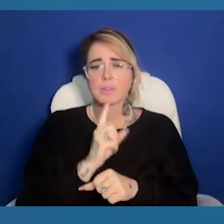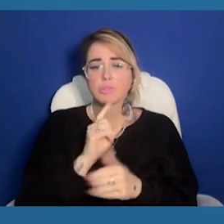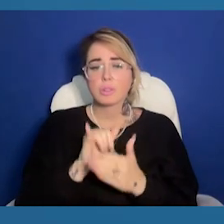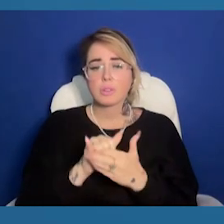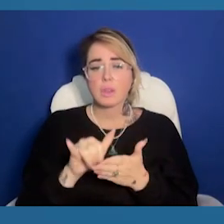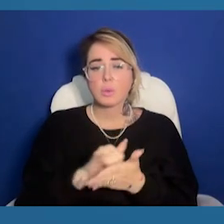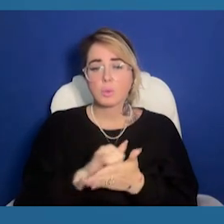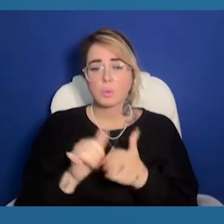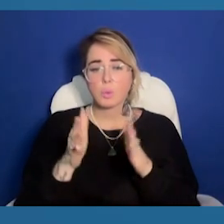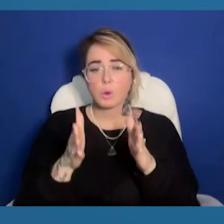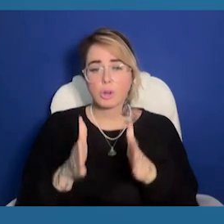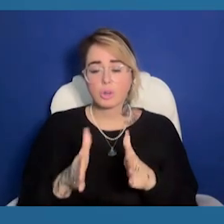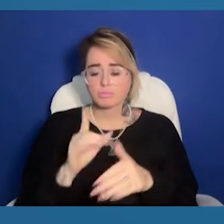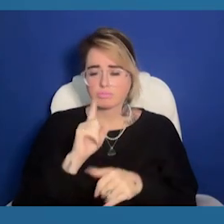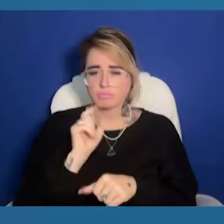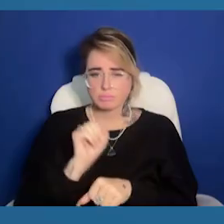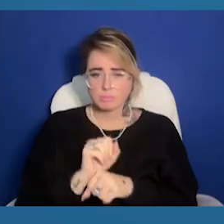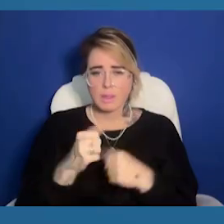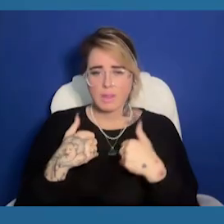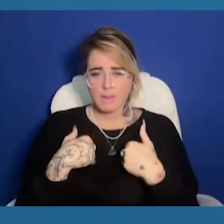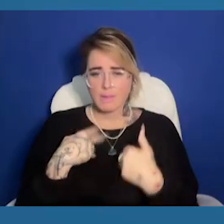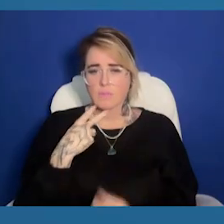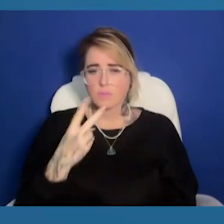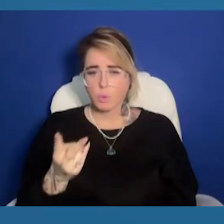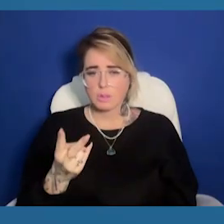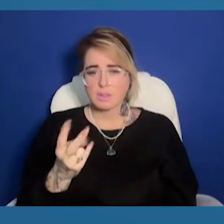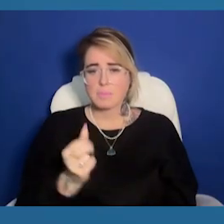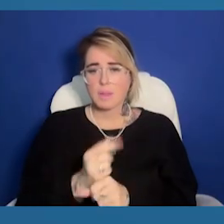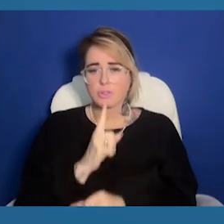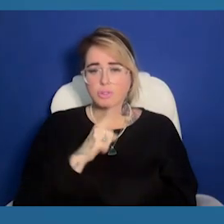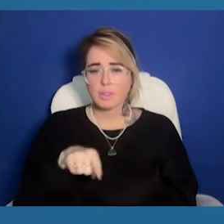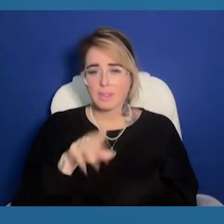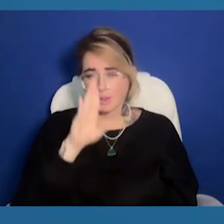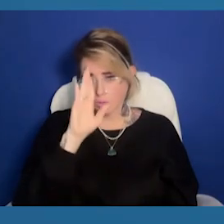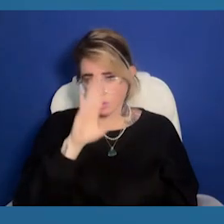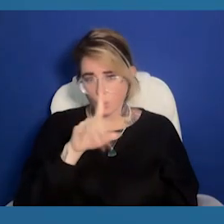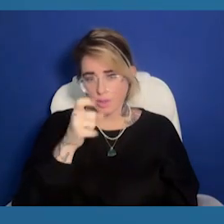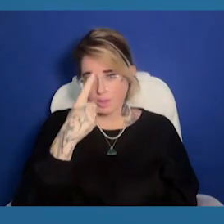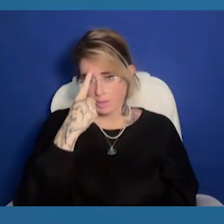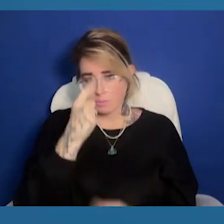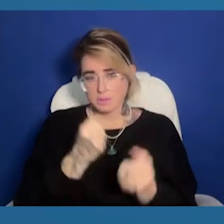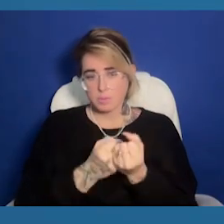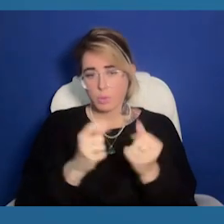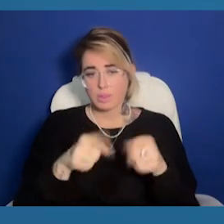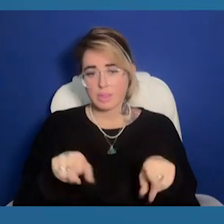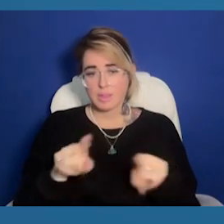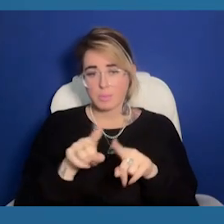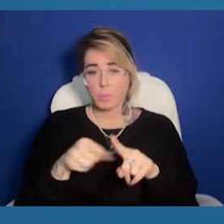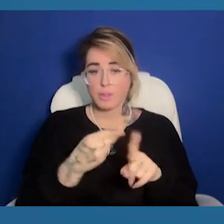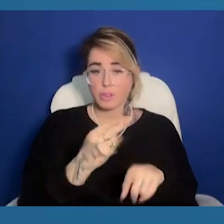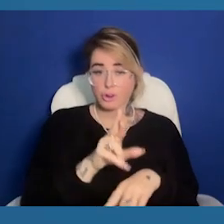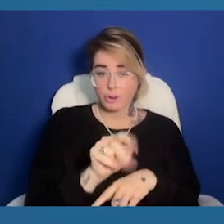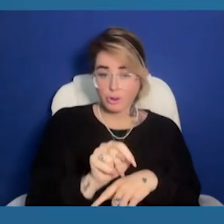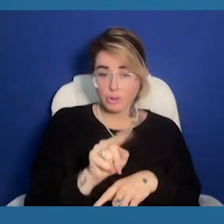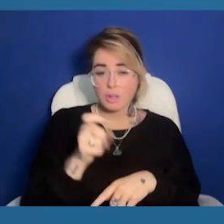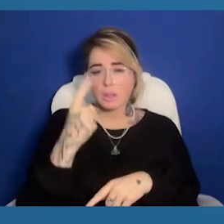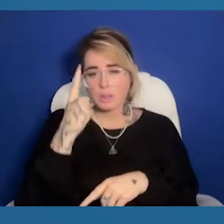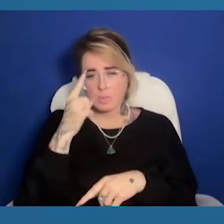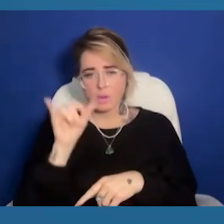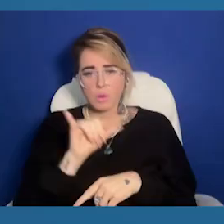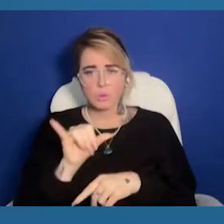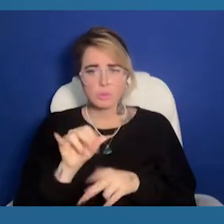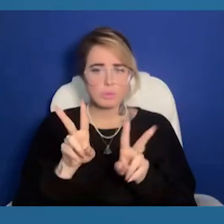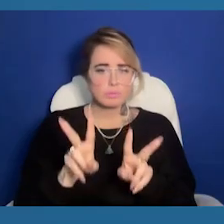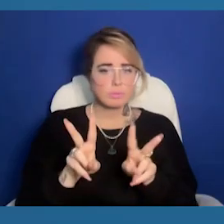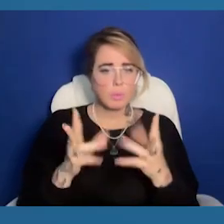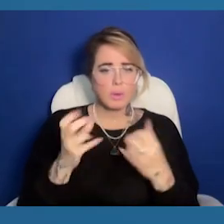Yorkers really have a voice, and make sure that they know that the government's behind them when they are hurt, and the government is also looking for equality